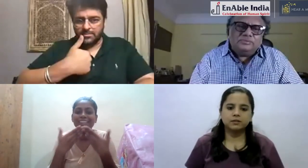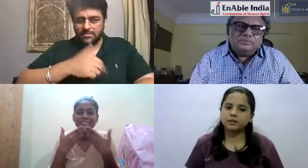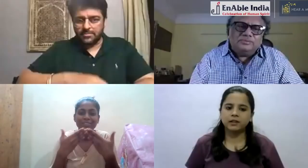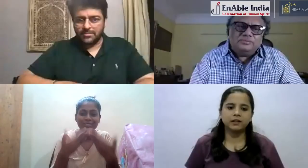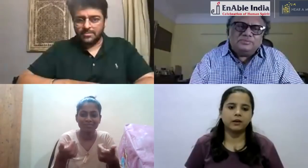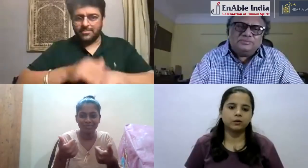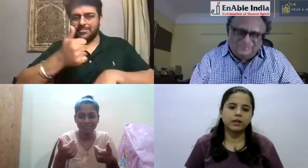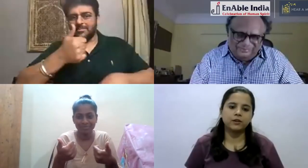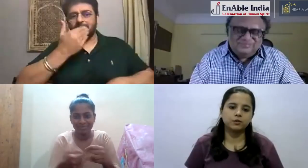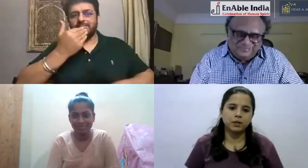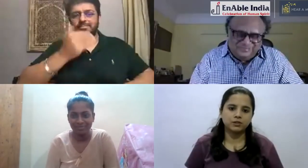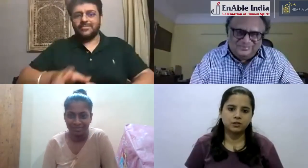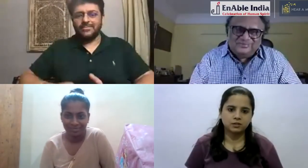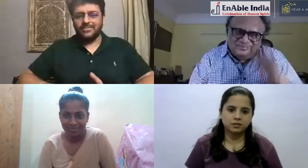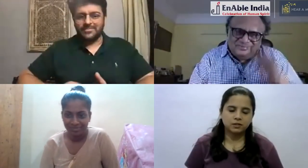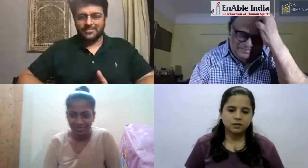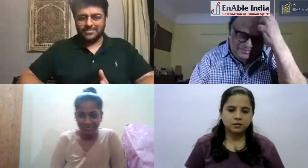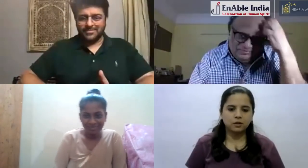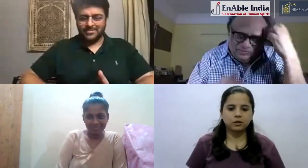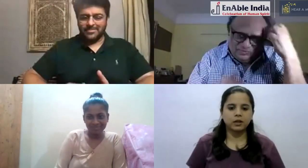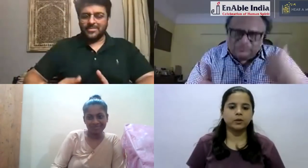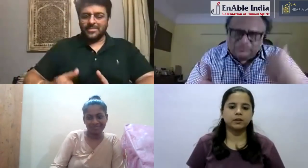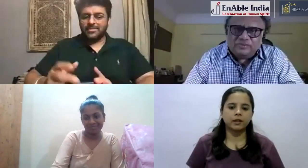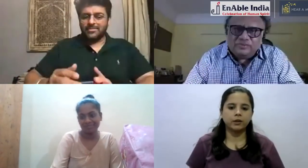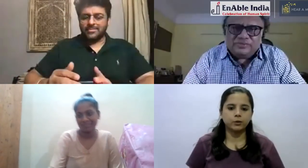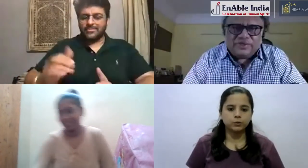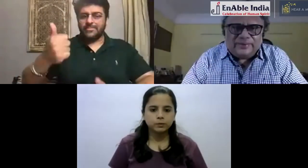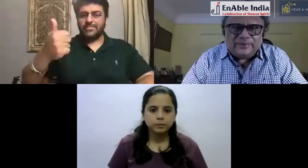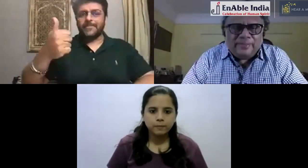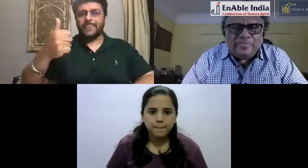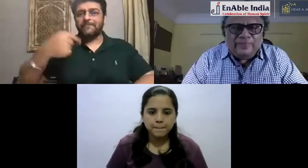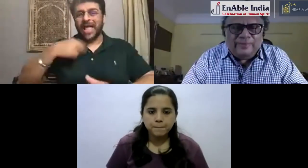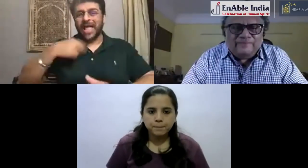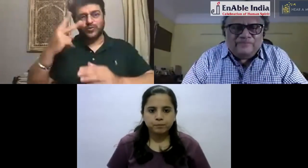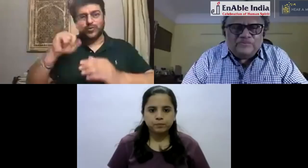Okay, it's clear now. Thank you so much, Dr. Alim here. Thank you.